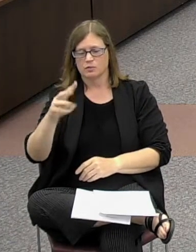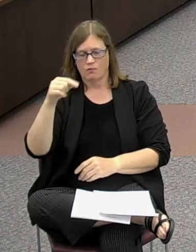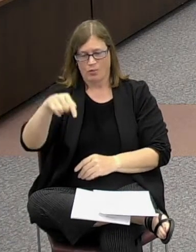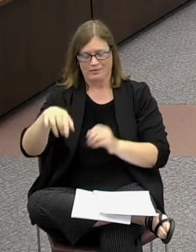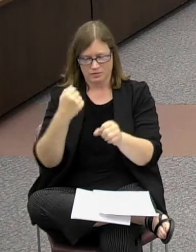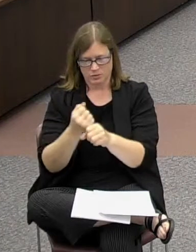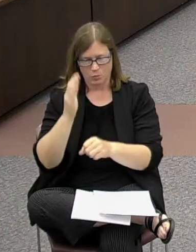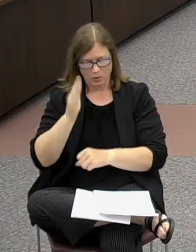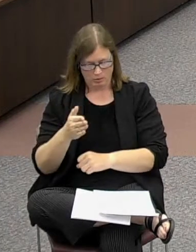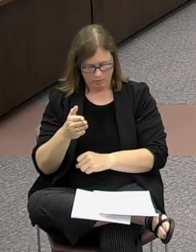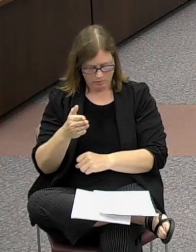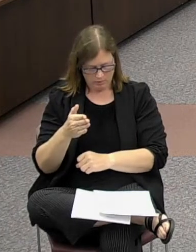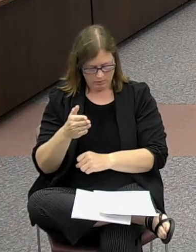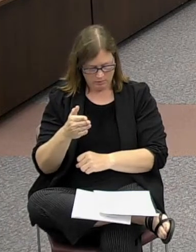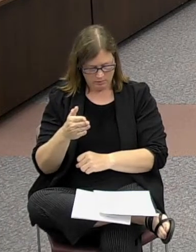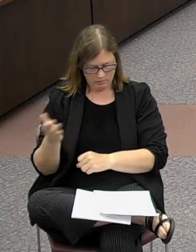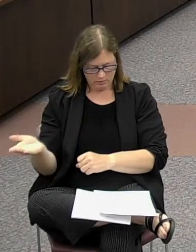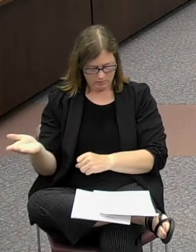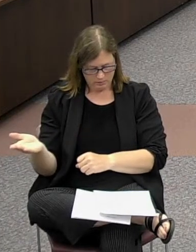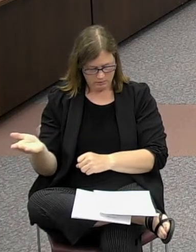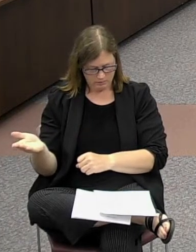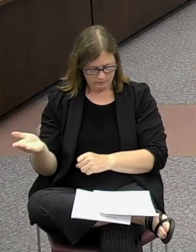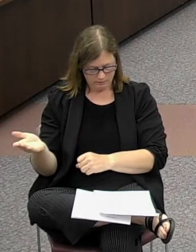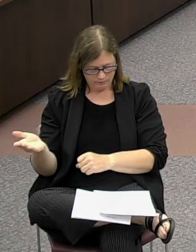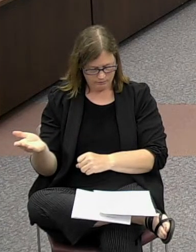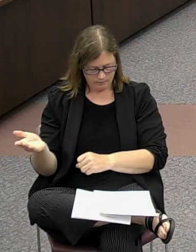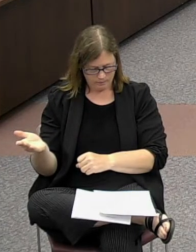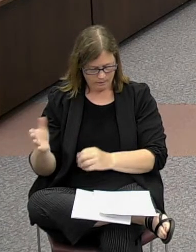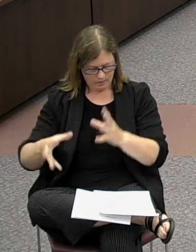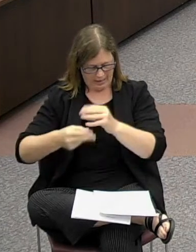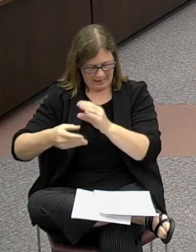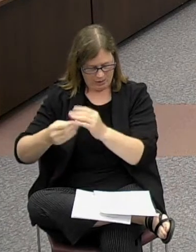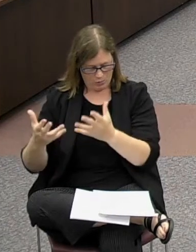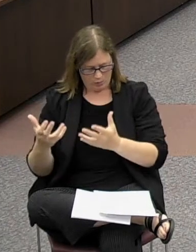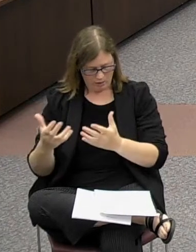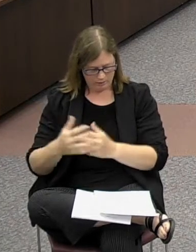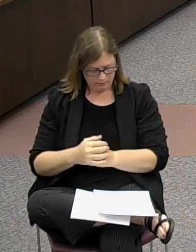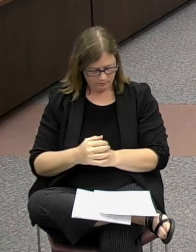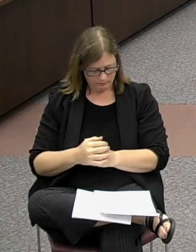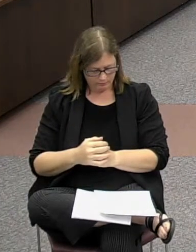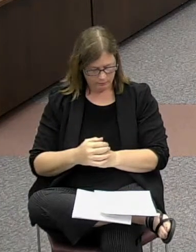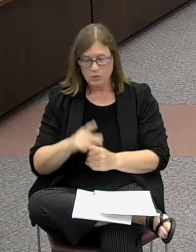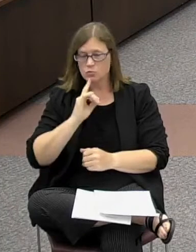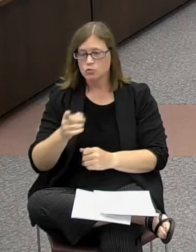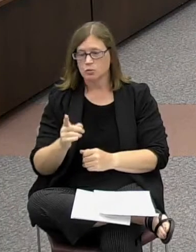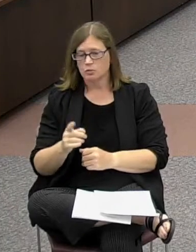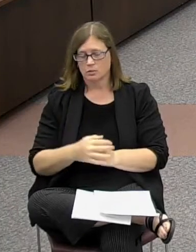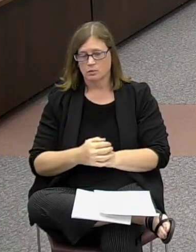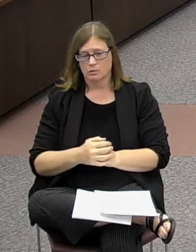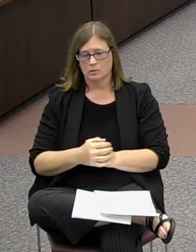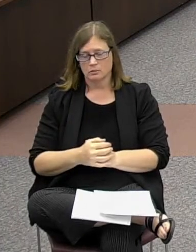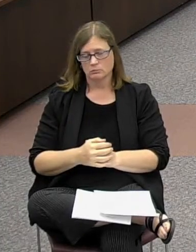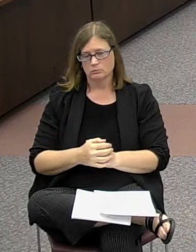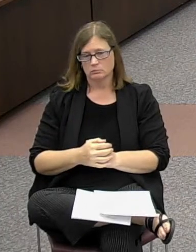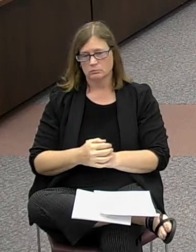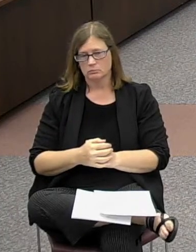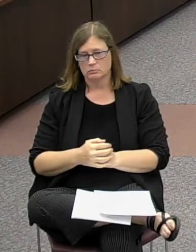year. And Tony, would you like to add on anything? Sure.